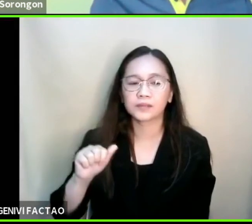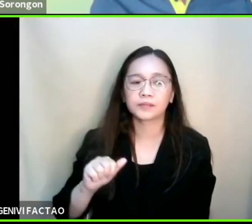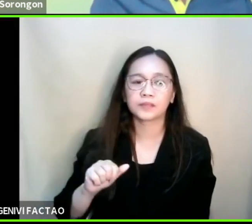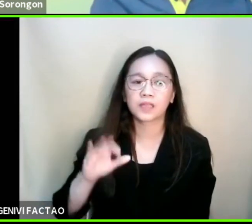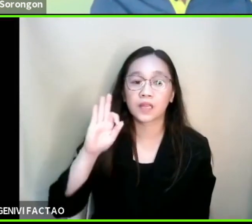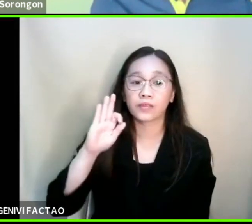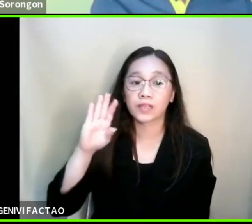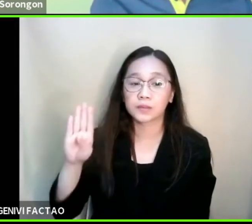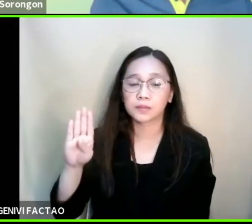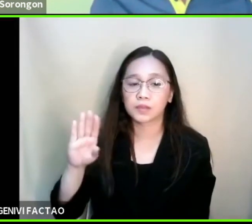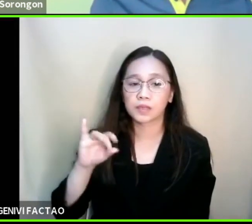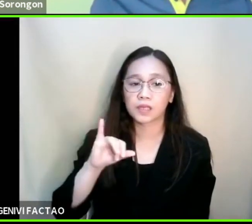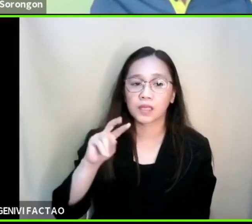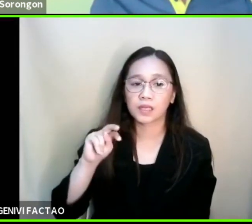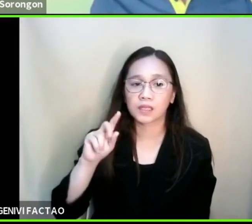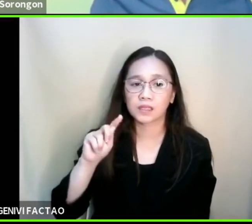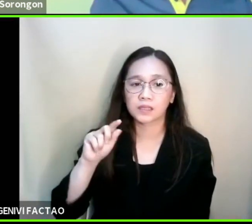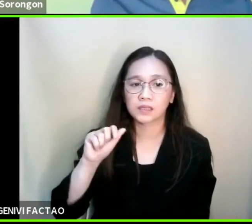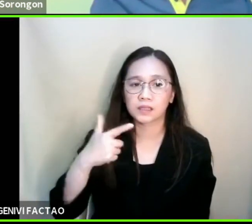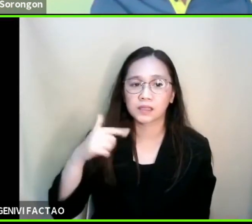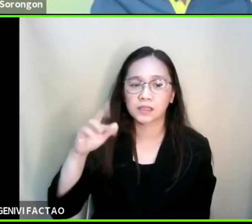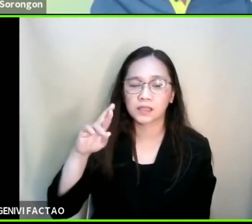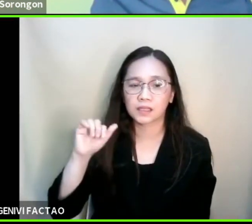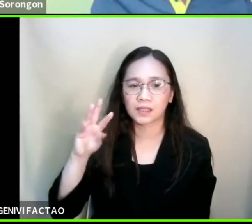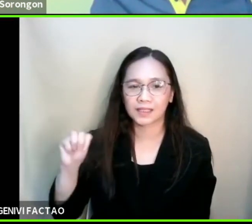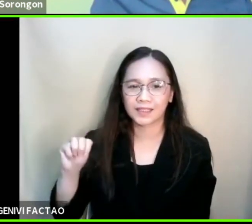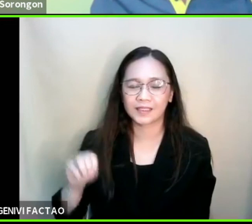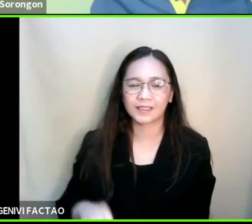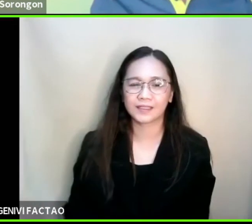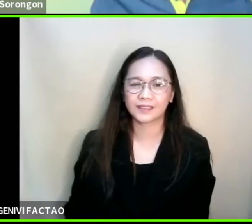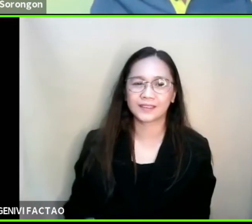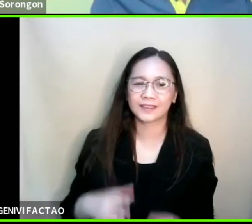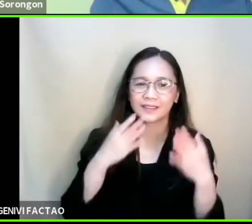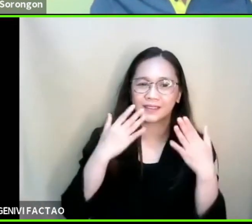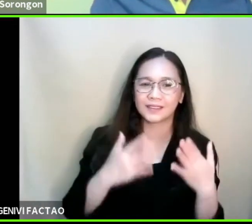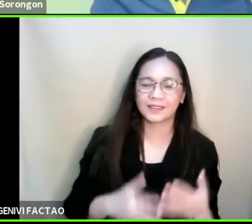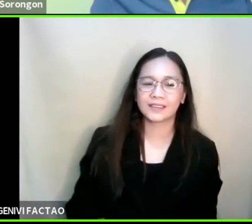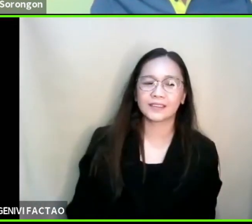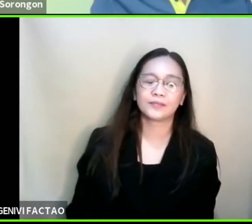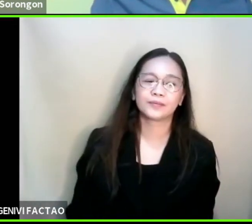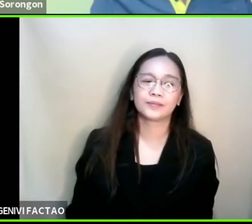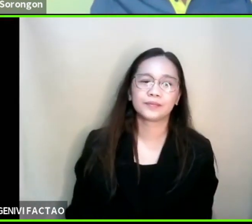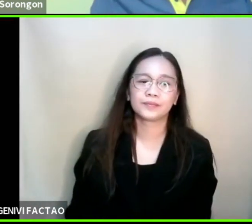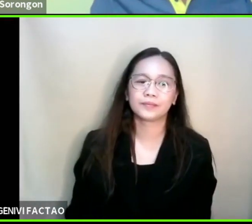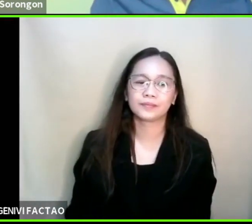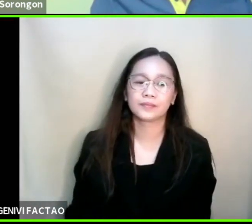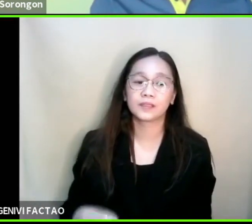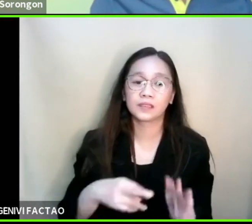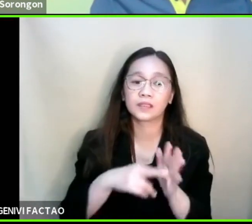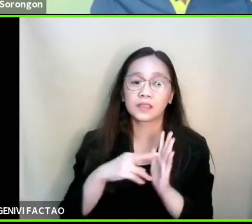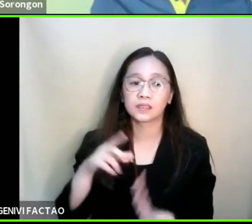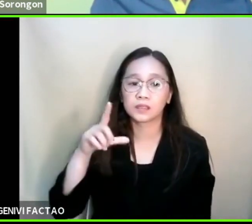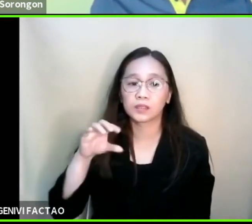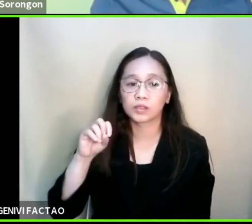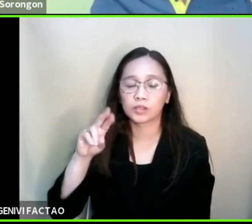Yeah. Thank you, Teach. Yes po. Go plug lang po. Ayan. So, request po ako from Miss Lou and Miss